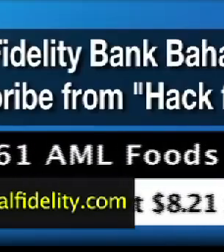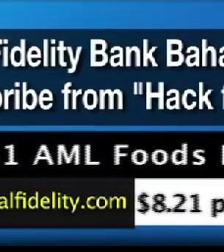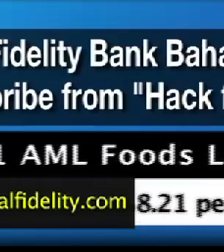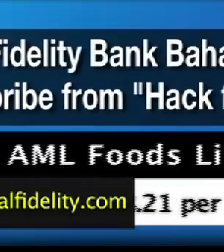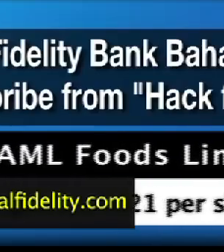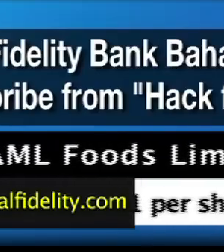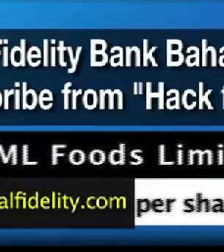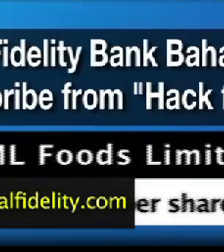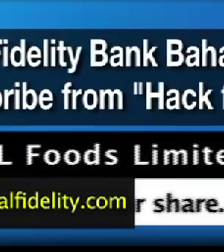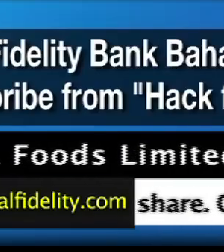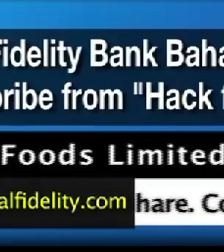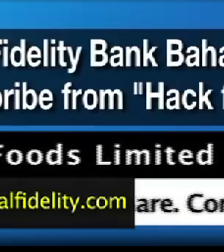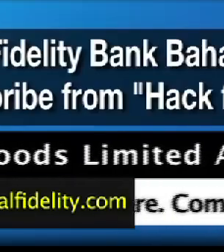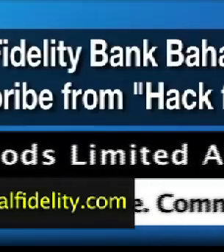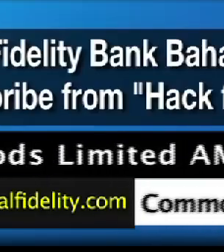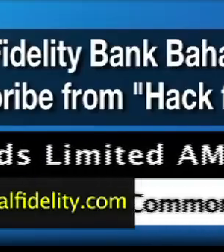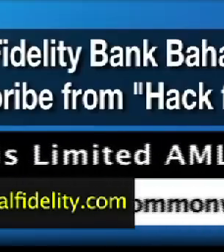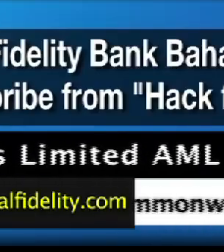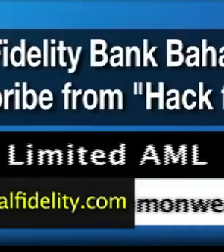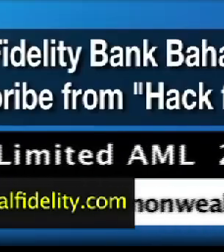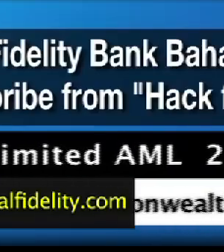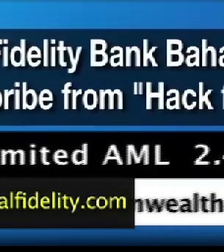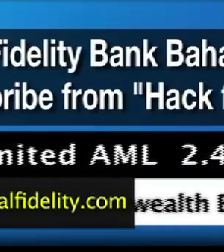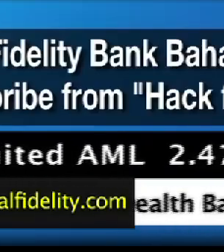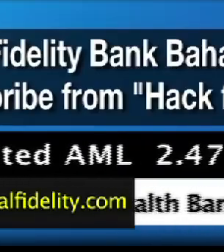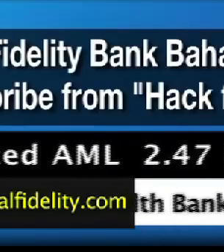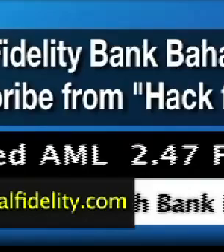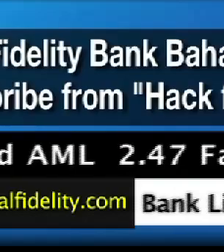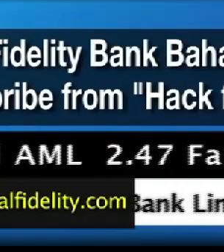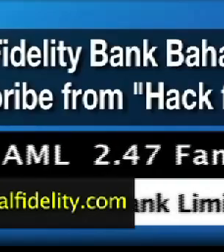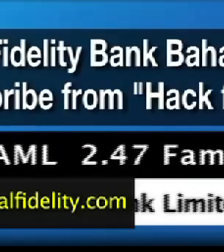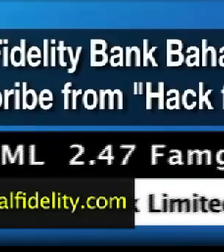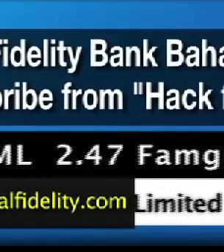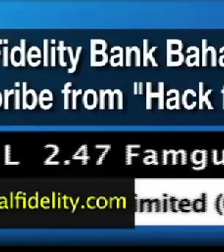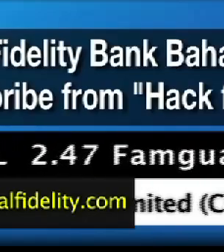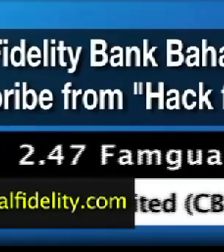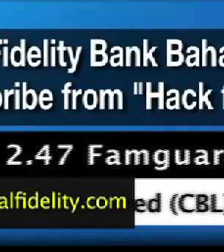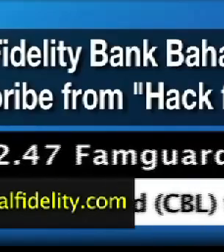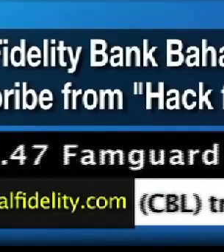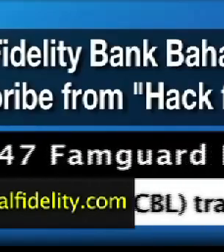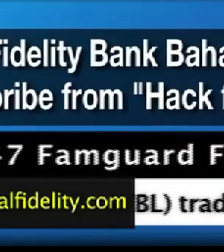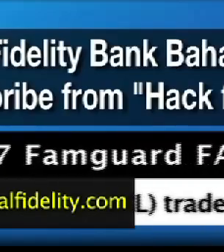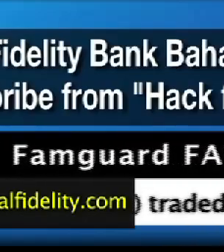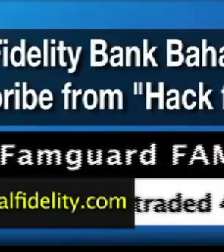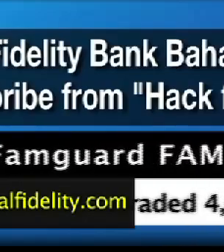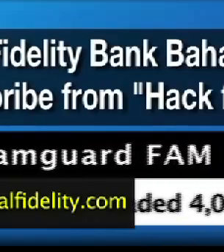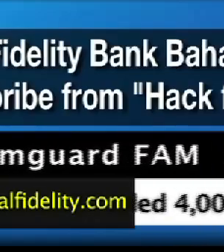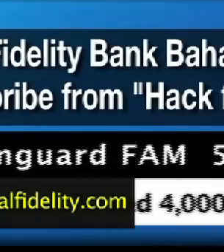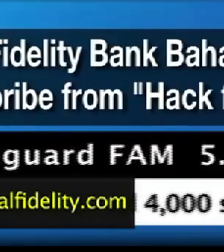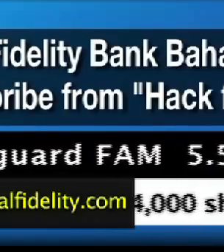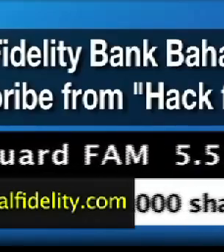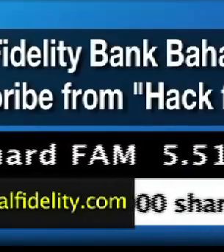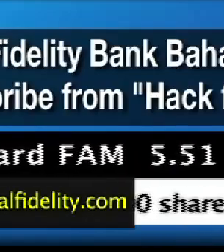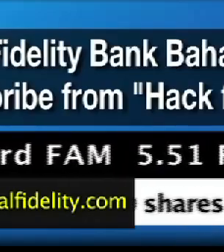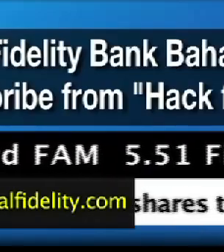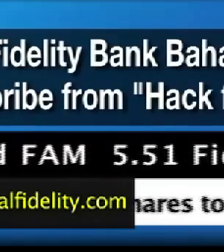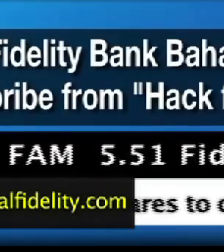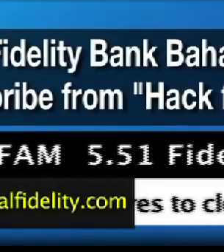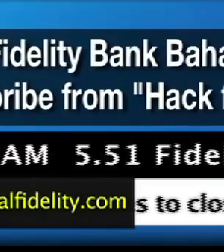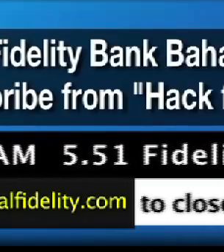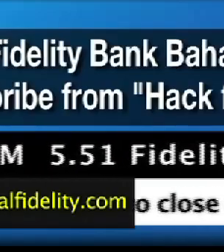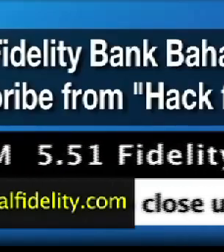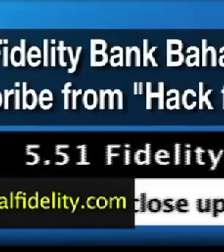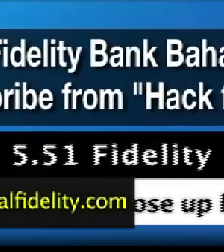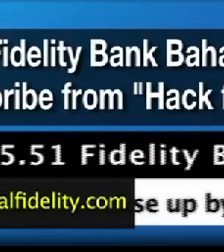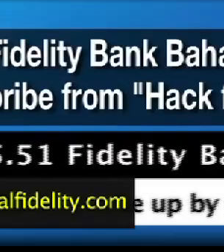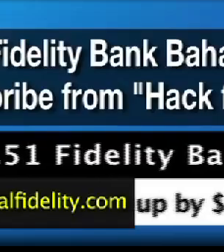who can restore America to its former glory, end quote. The bank sent a statement to Fidelity Business today, noting that its websites are